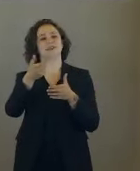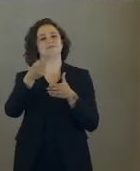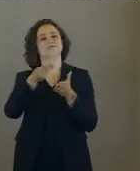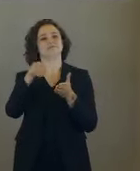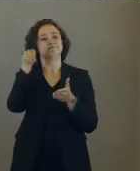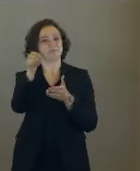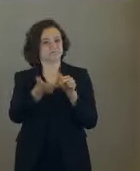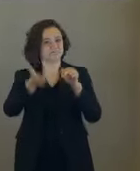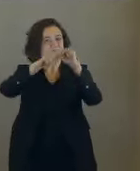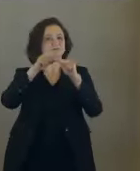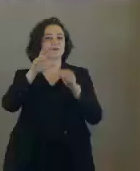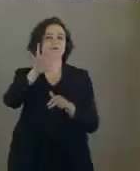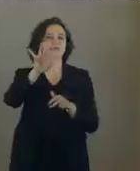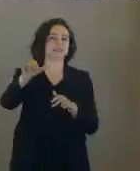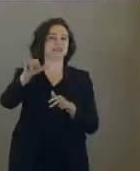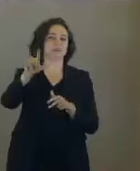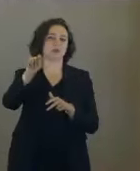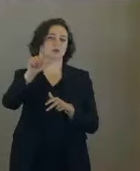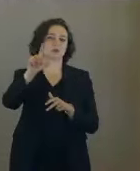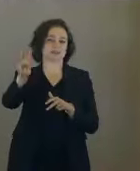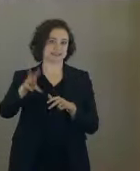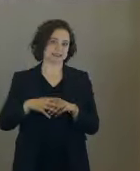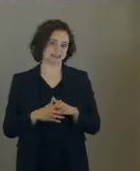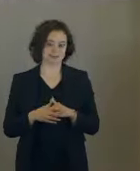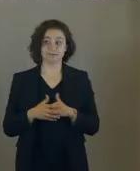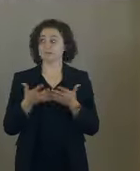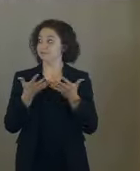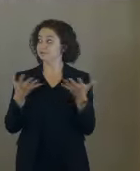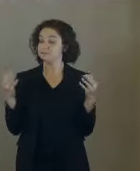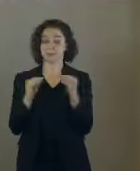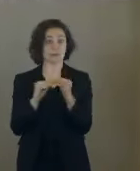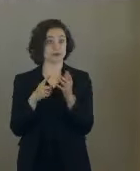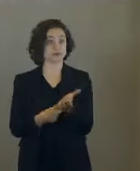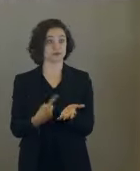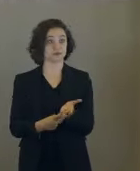Director's compensation for fiscal year 2026. Is there any further discussion?